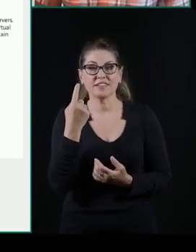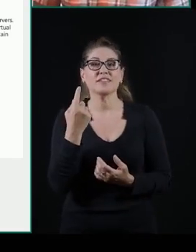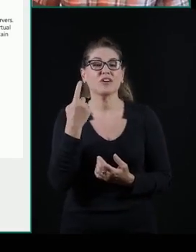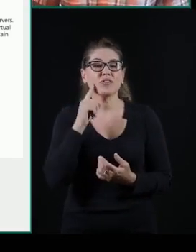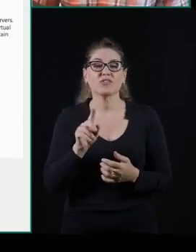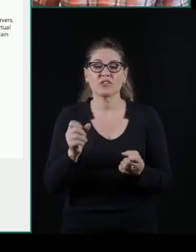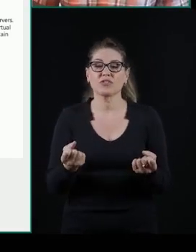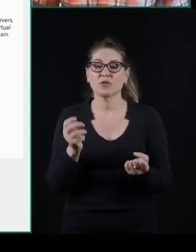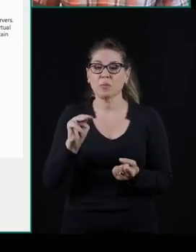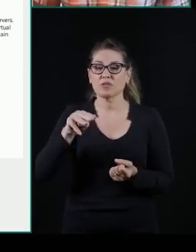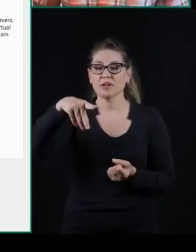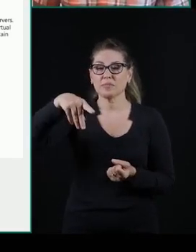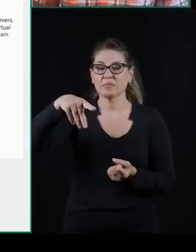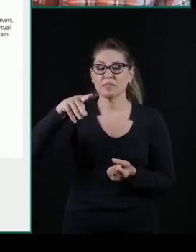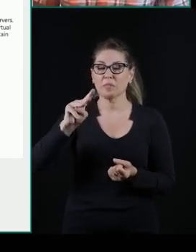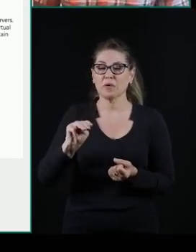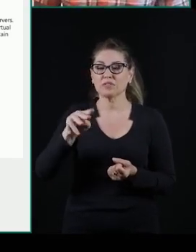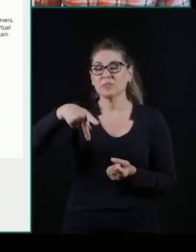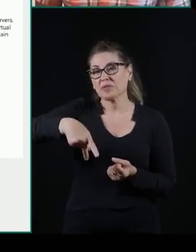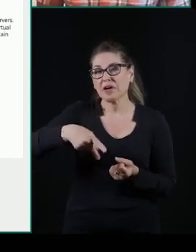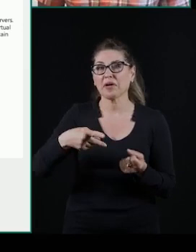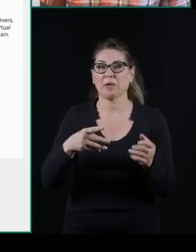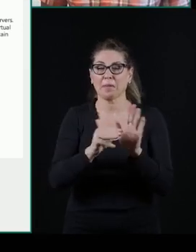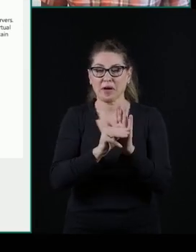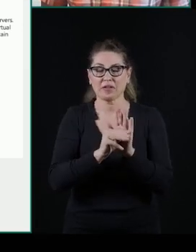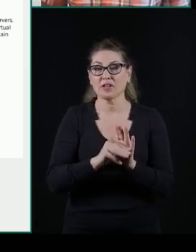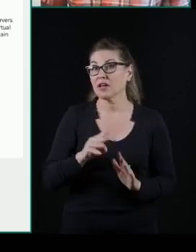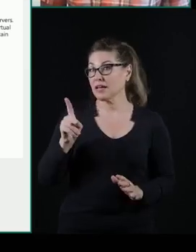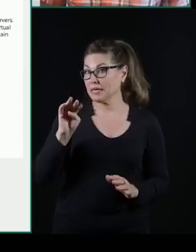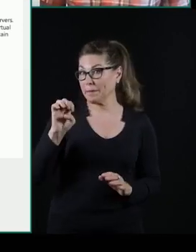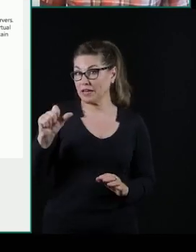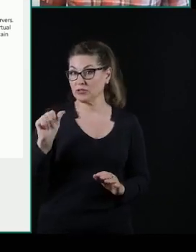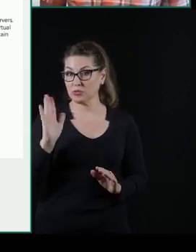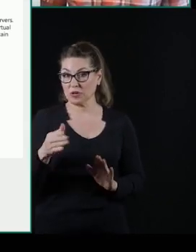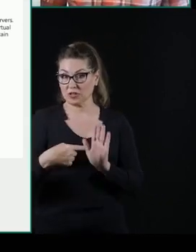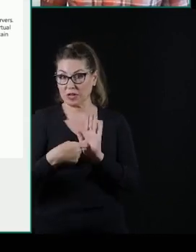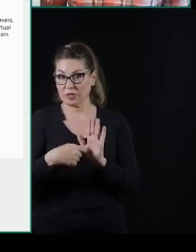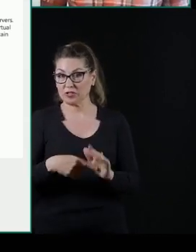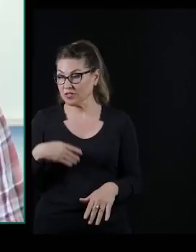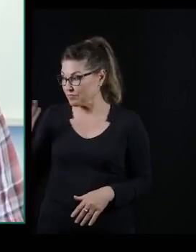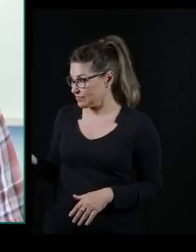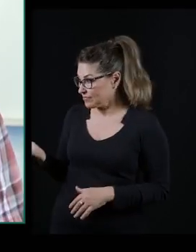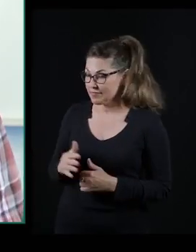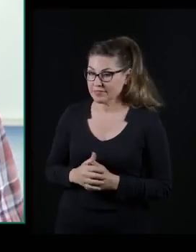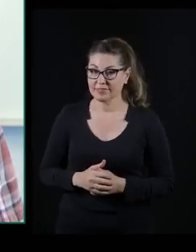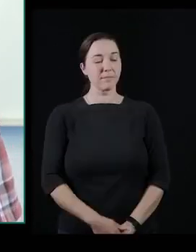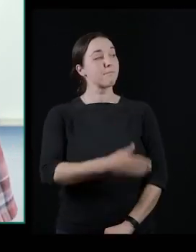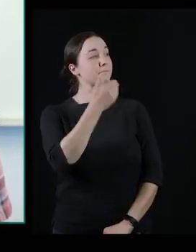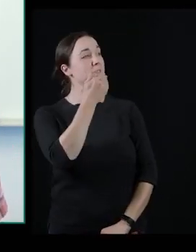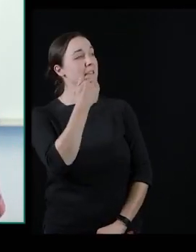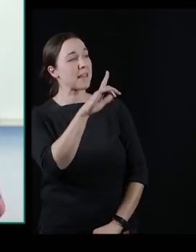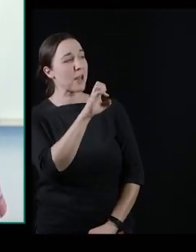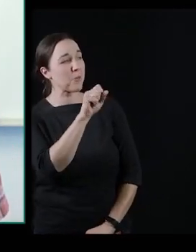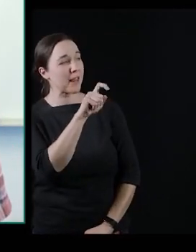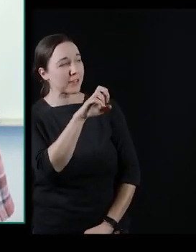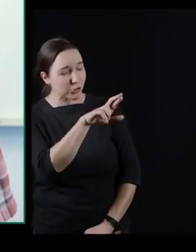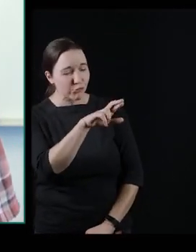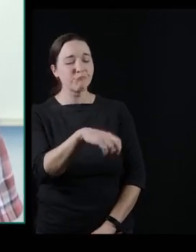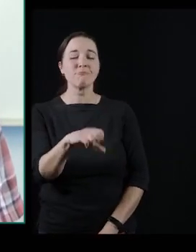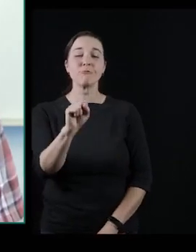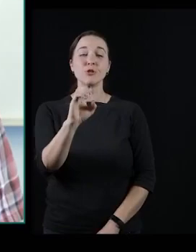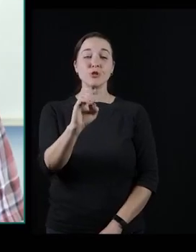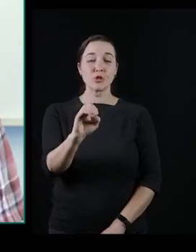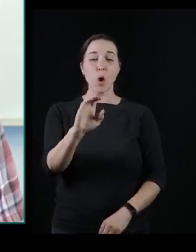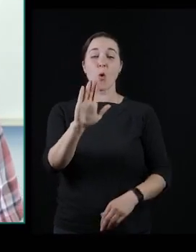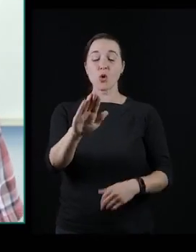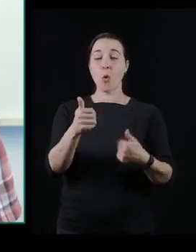multiplayer server's operating model. Dimitris will demonstrate. Dimitris? Thank you, Lester. So your